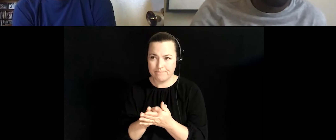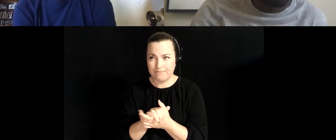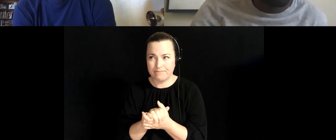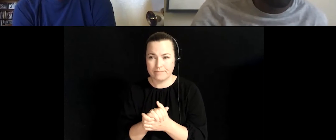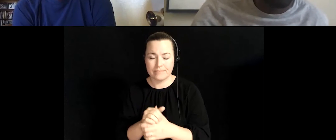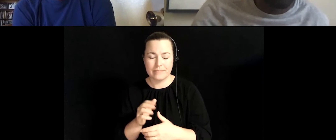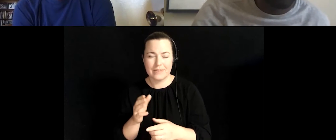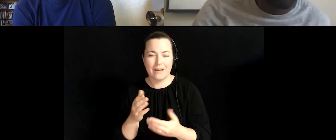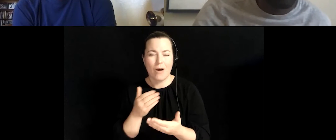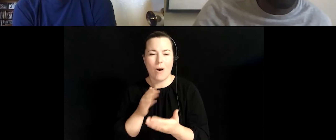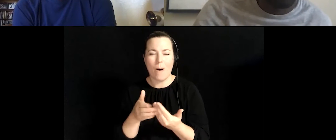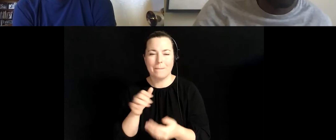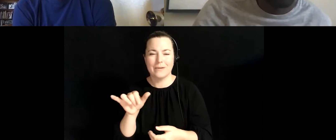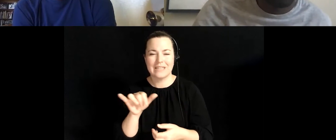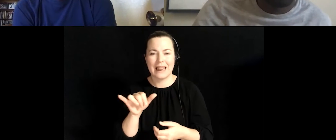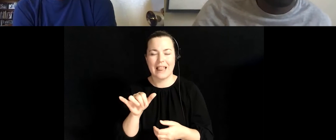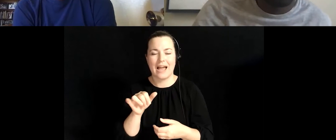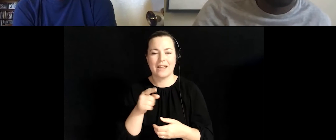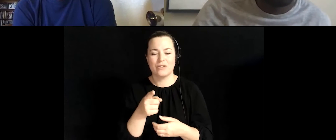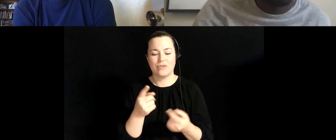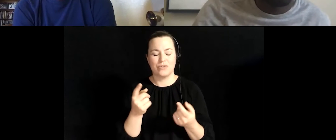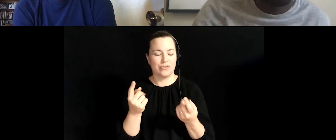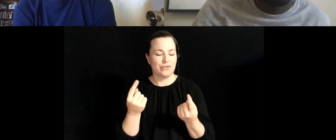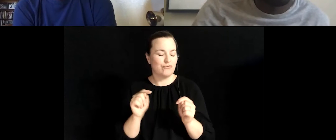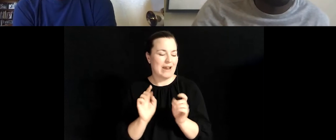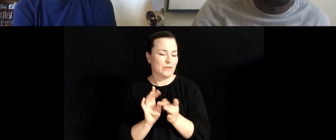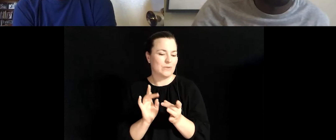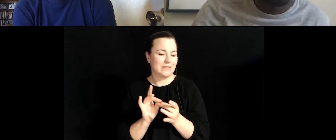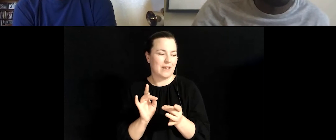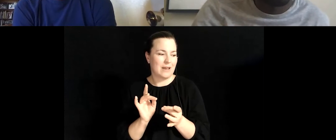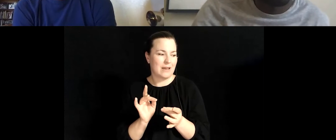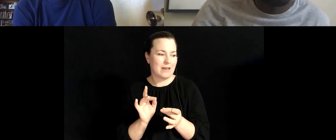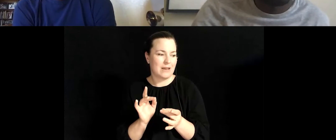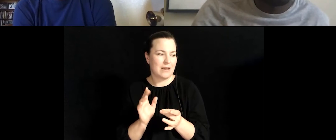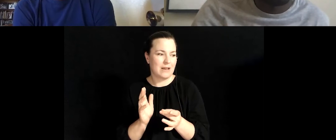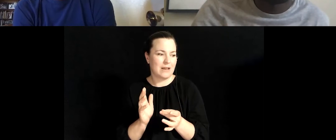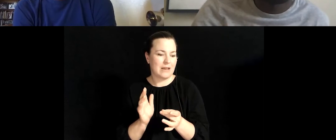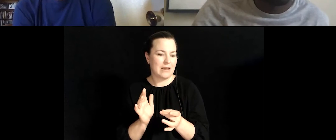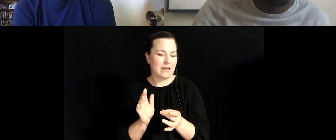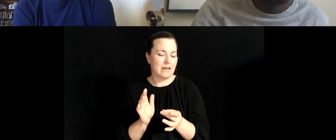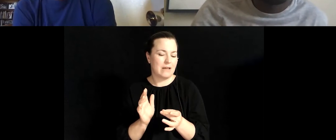saying that disabled people have to face from